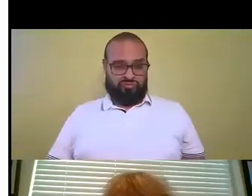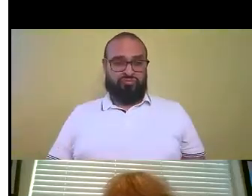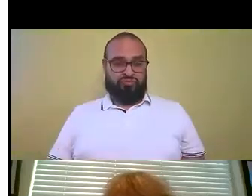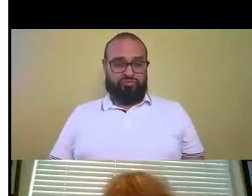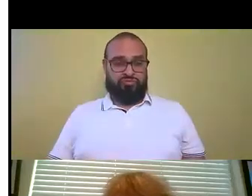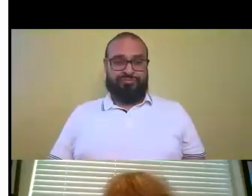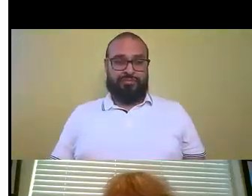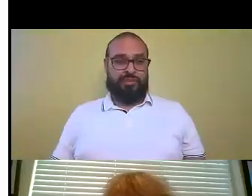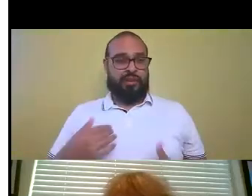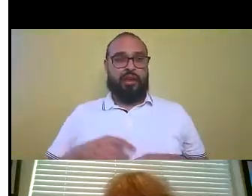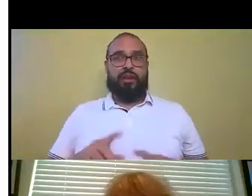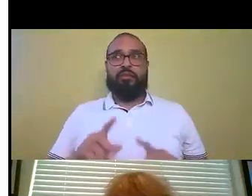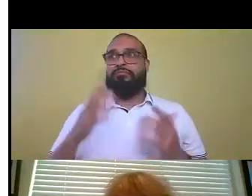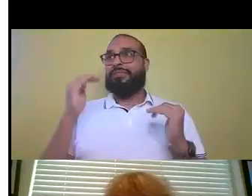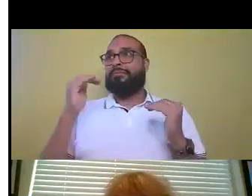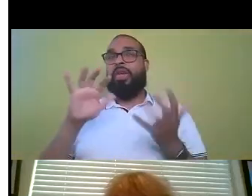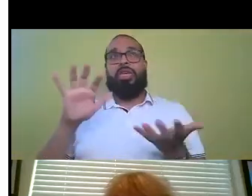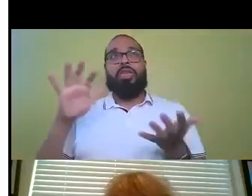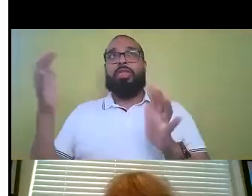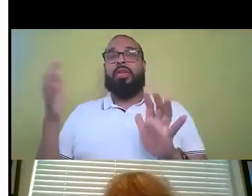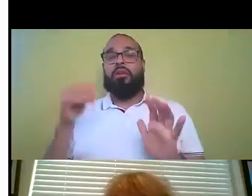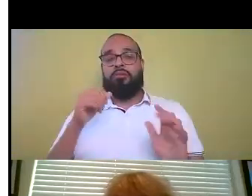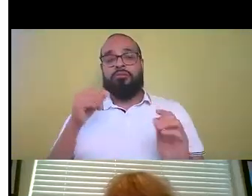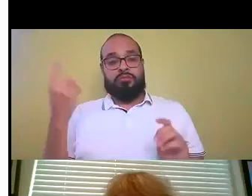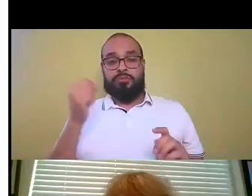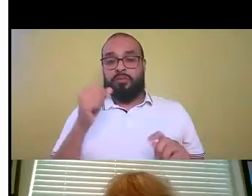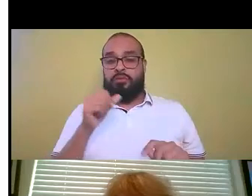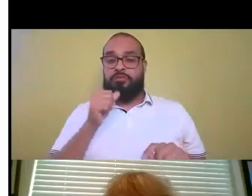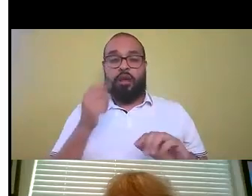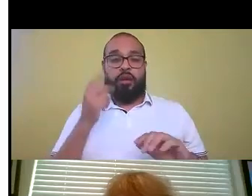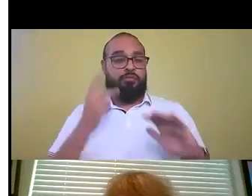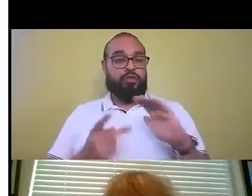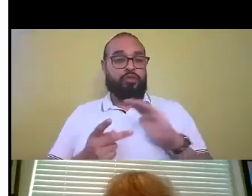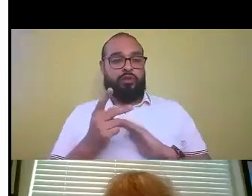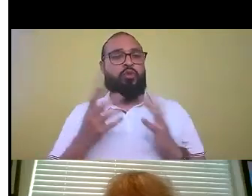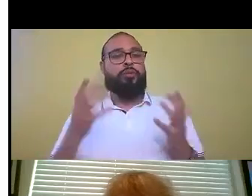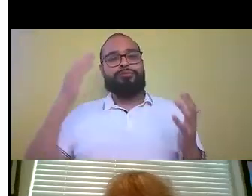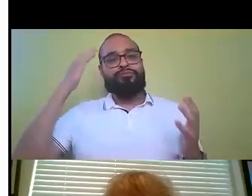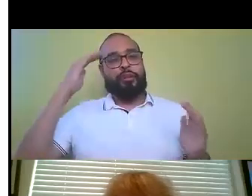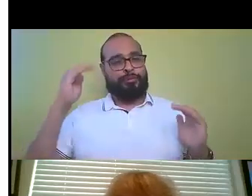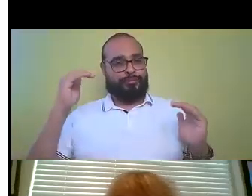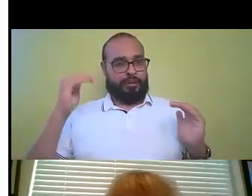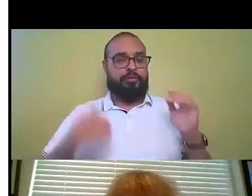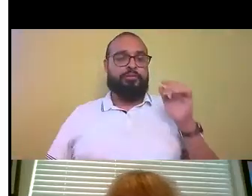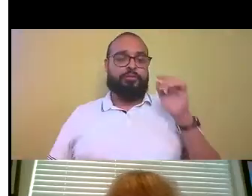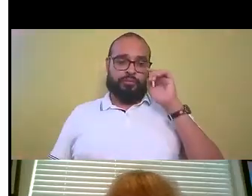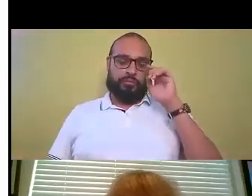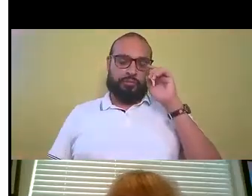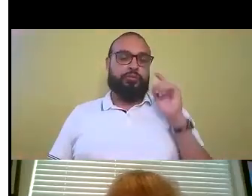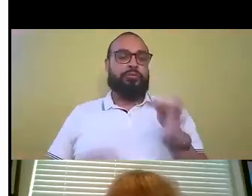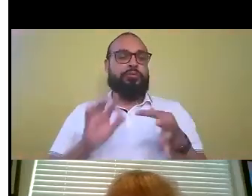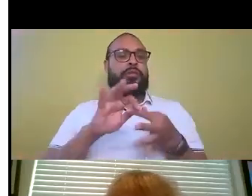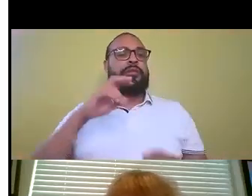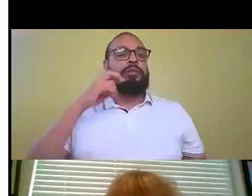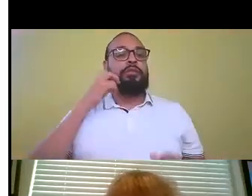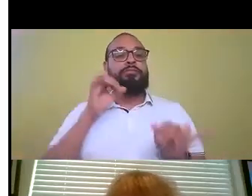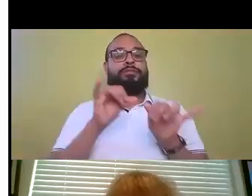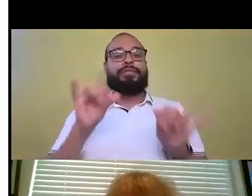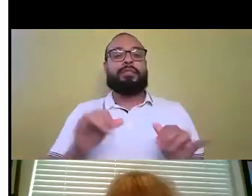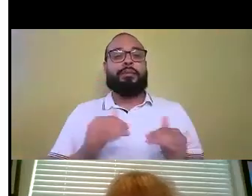or unexpected or unpredictable, because they know what to expect, and they know what to expect on a nervous system